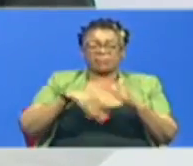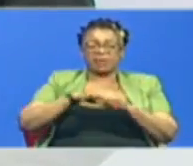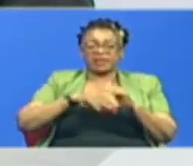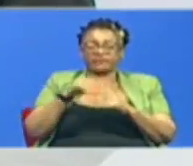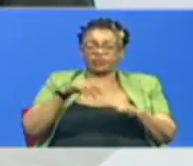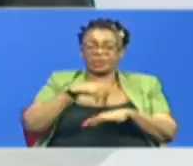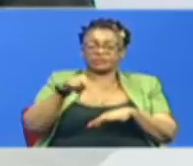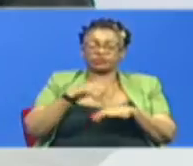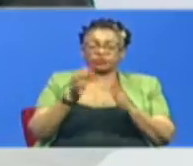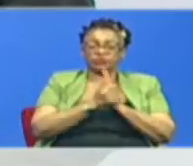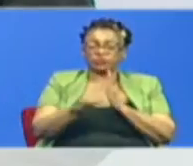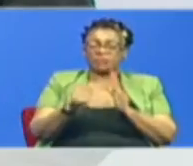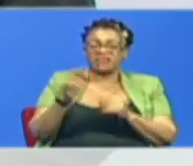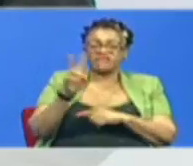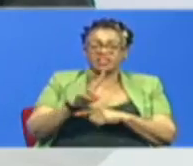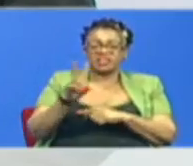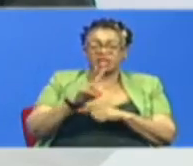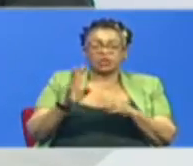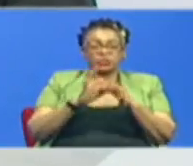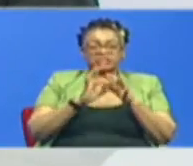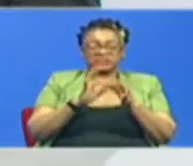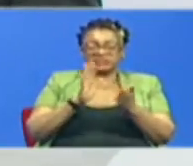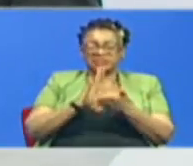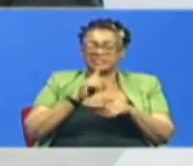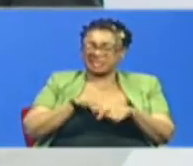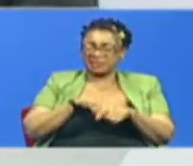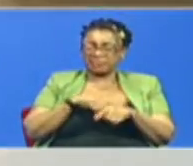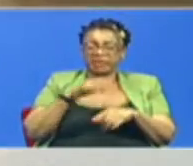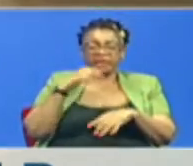side Vihiga United when he got the complications.